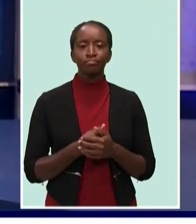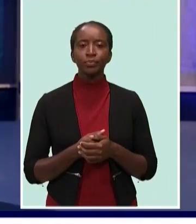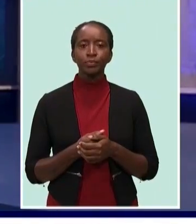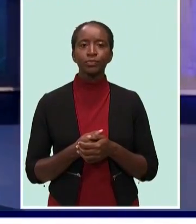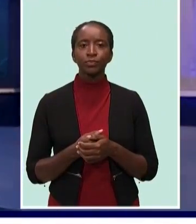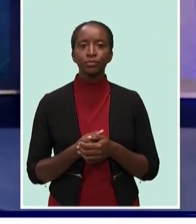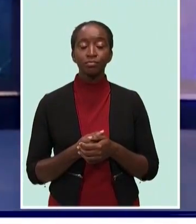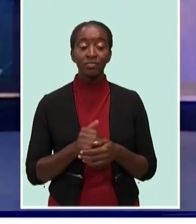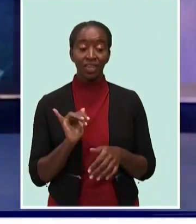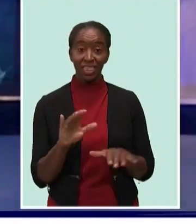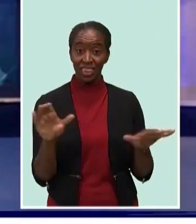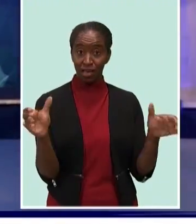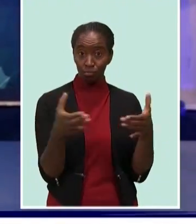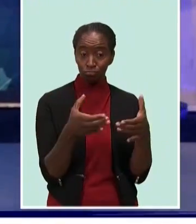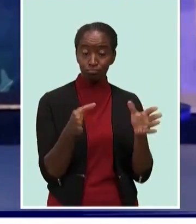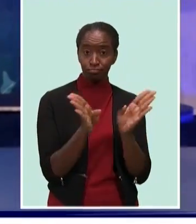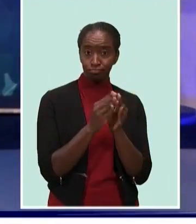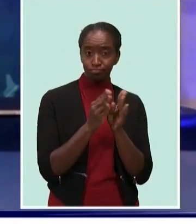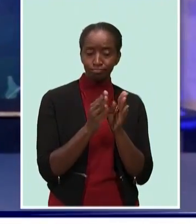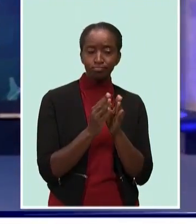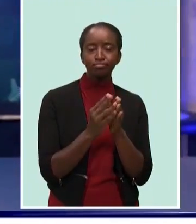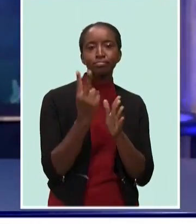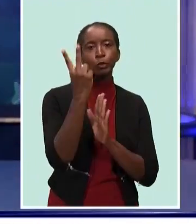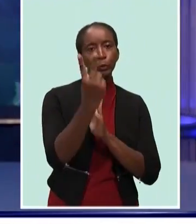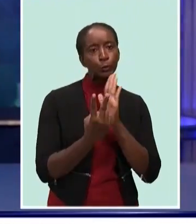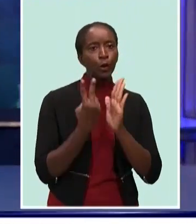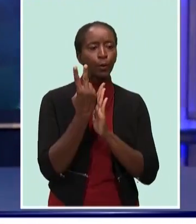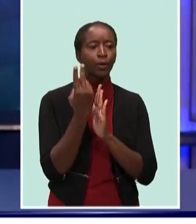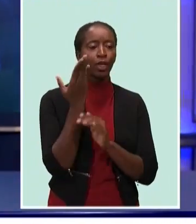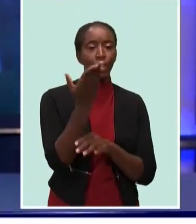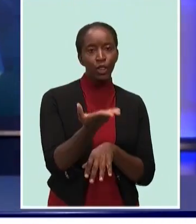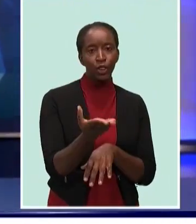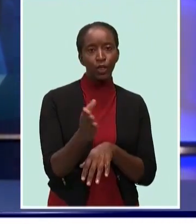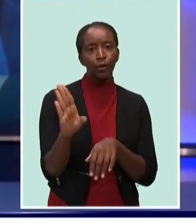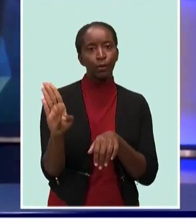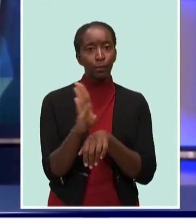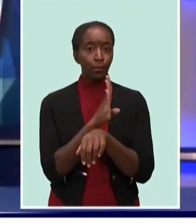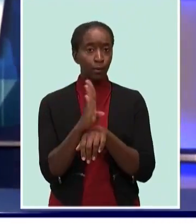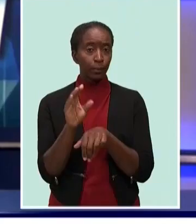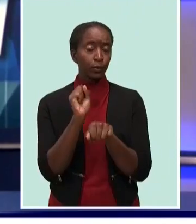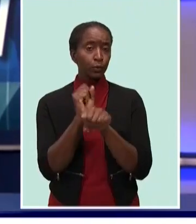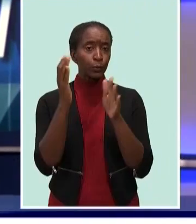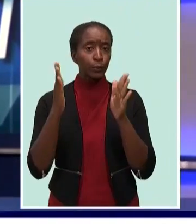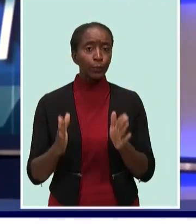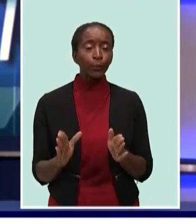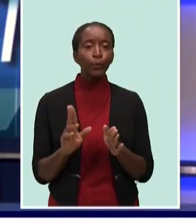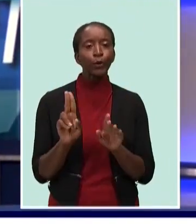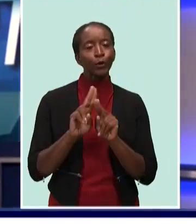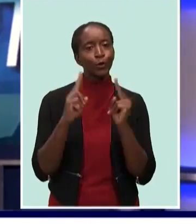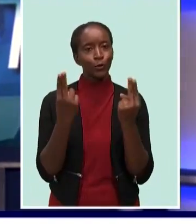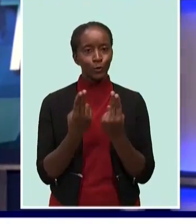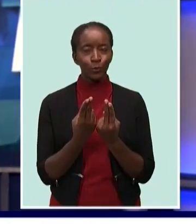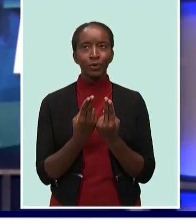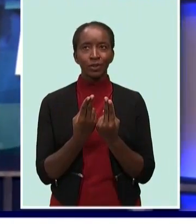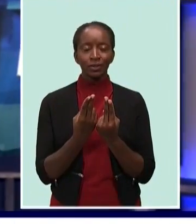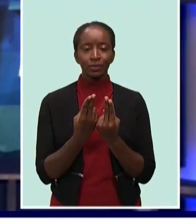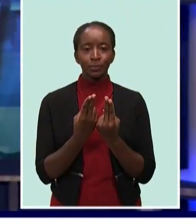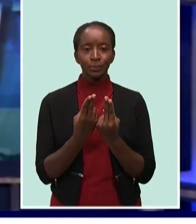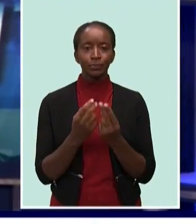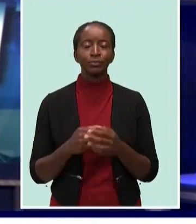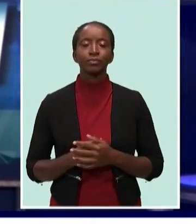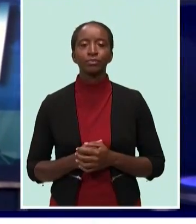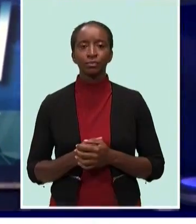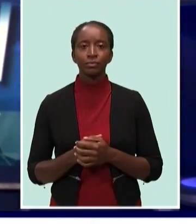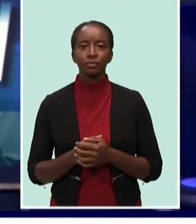which lasted for over 2 hours, was held at the Barbados Workers Union Solidarity House this morning. Our Rianne Phillips tells us